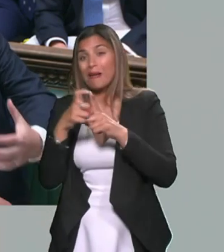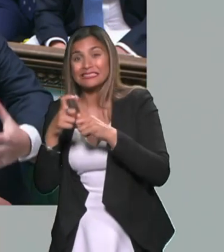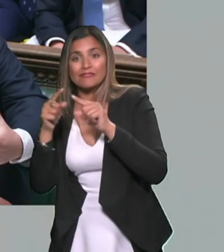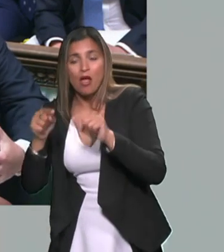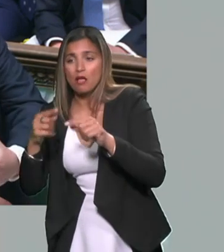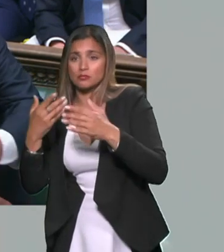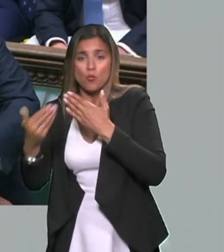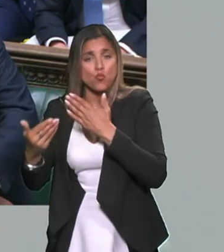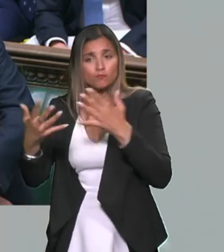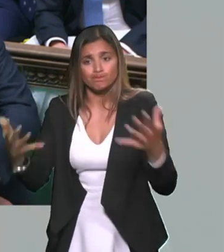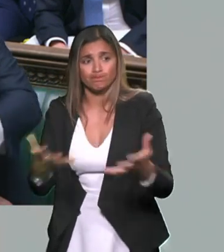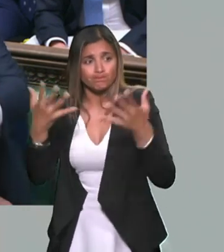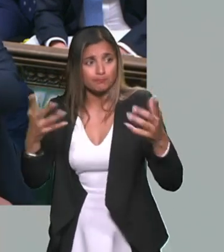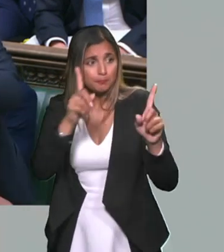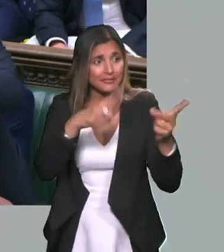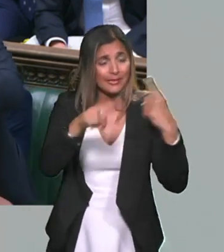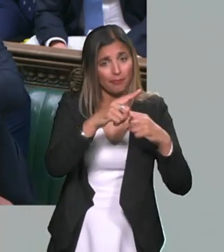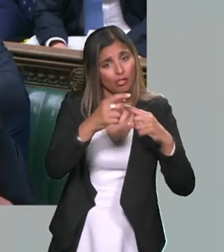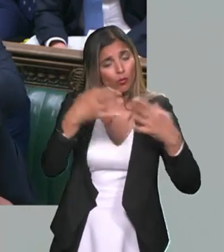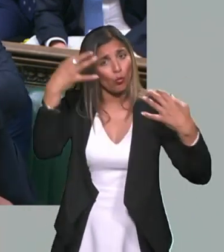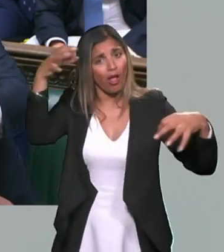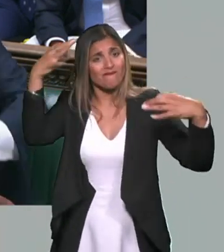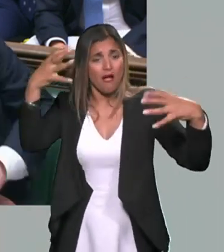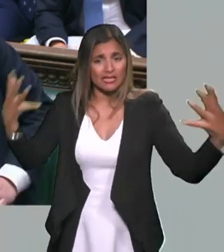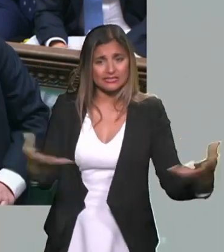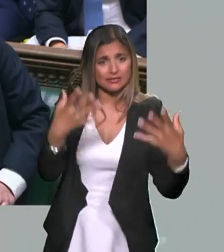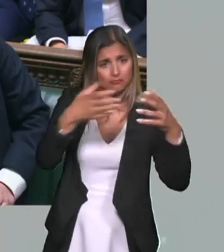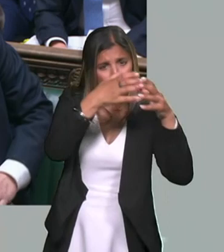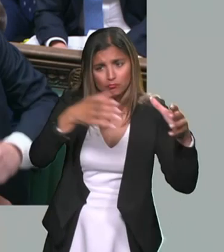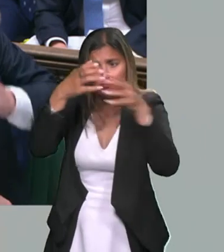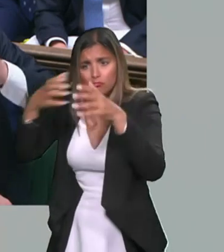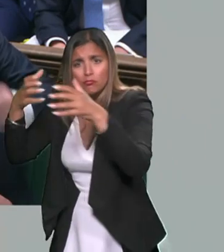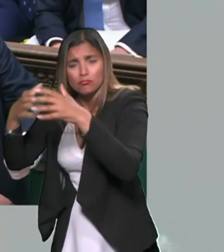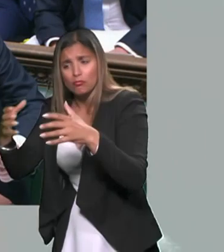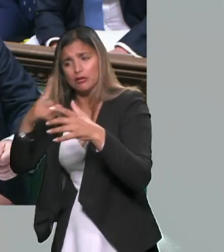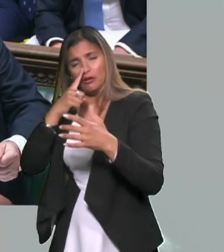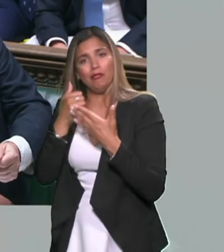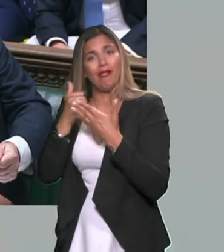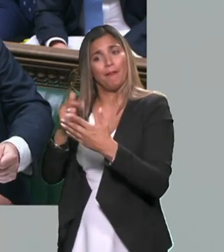they need to get cases to trial, which is such a problem, Mr. Speaker. But